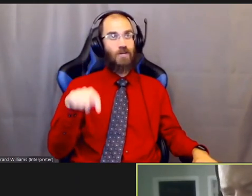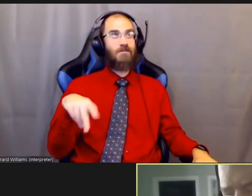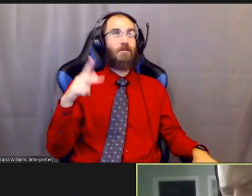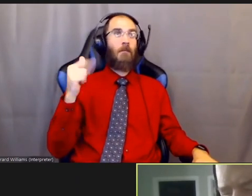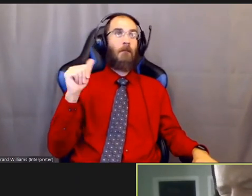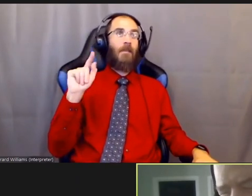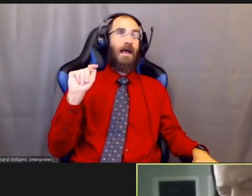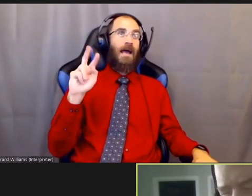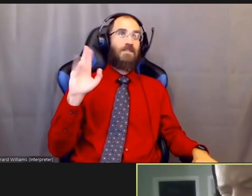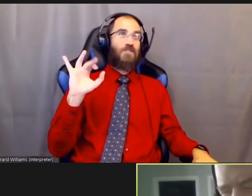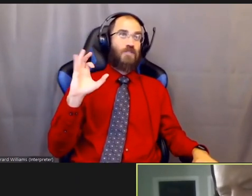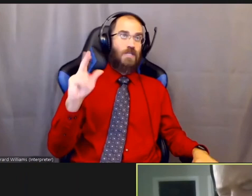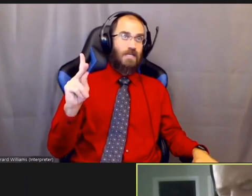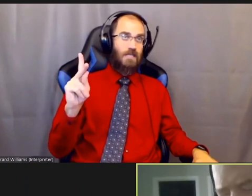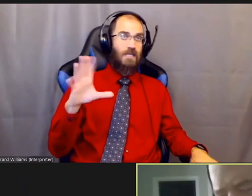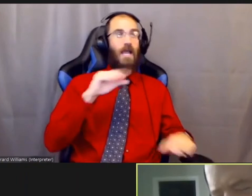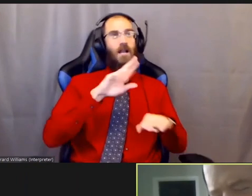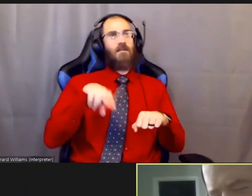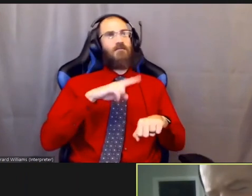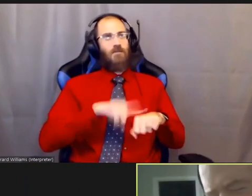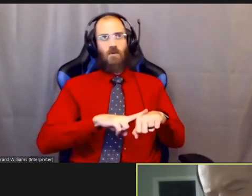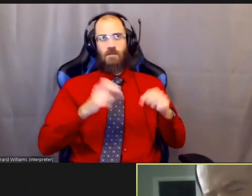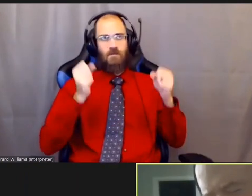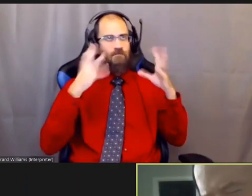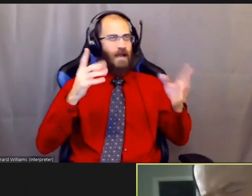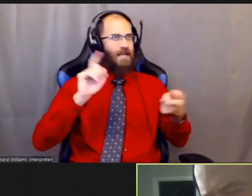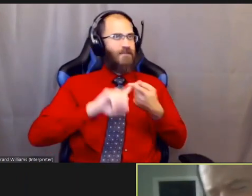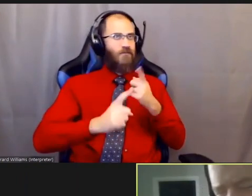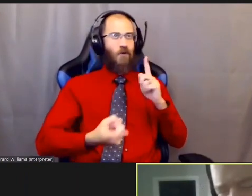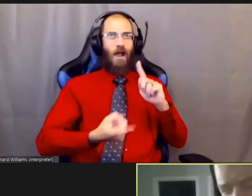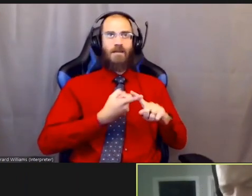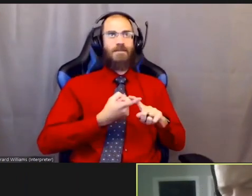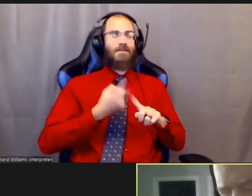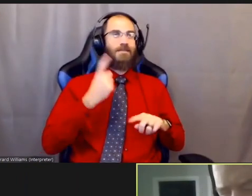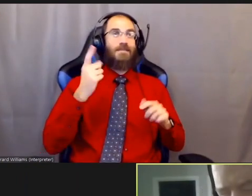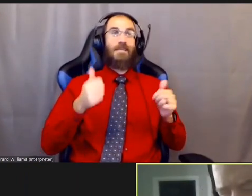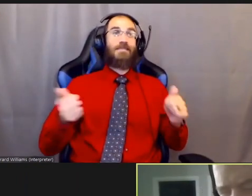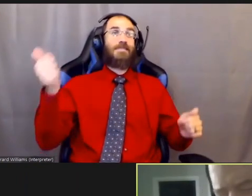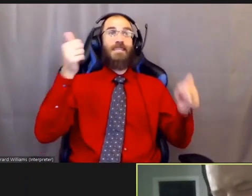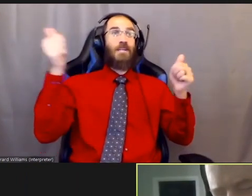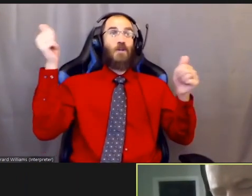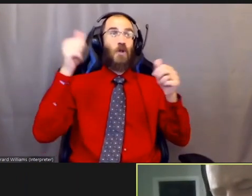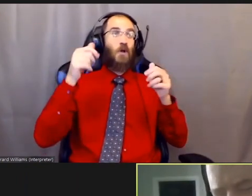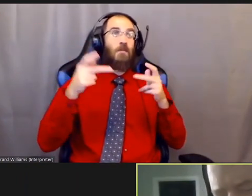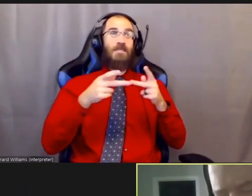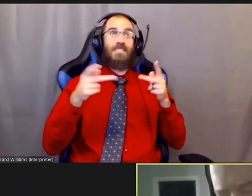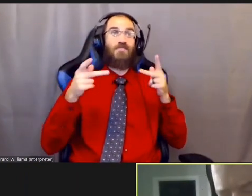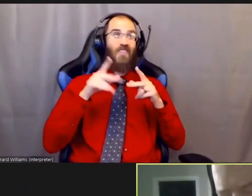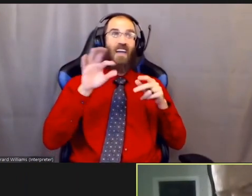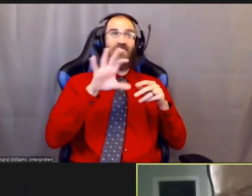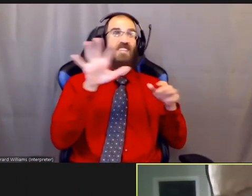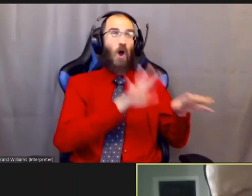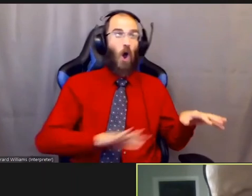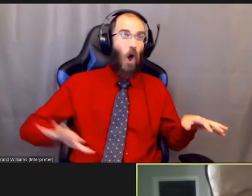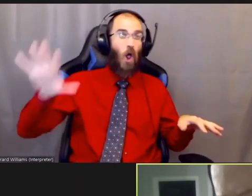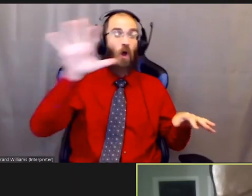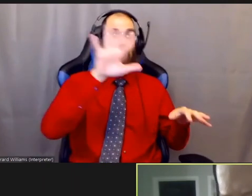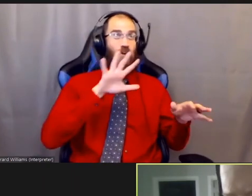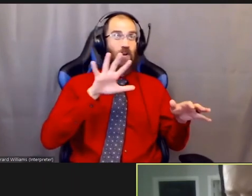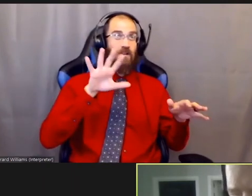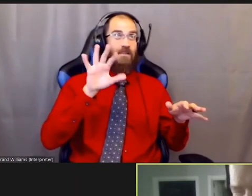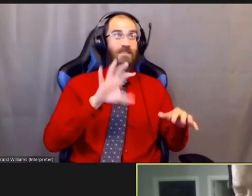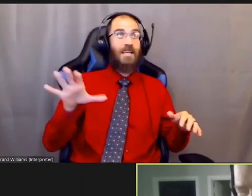course our many friends who are in senior positions at the FCC all over the agency, former CAC